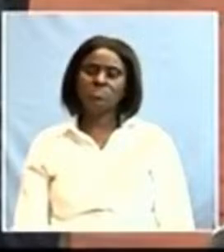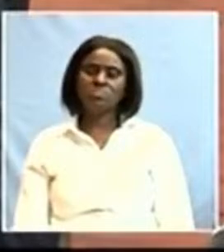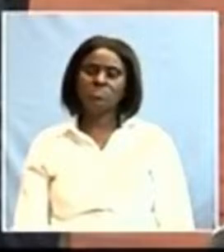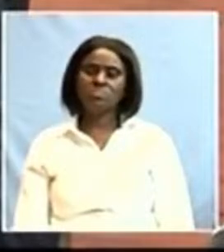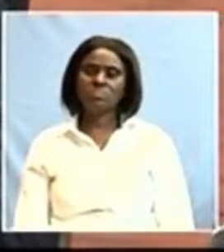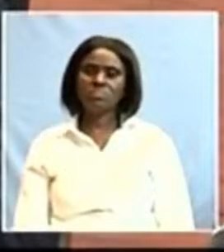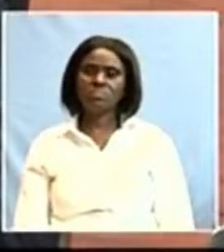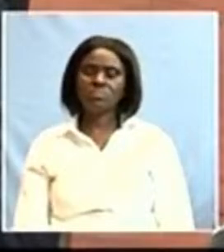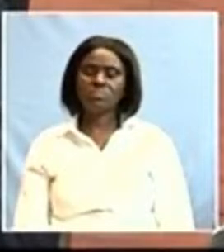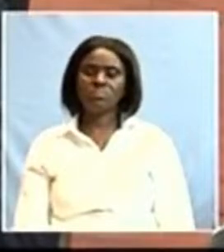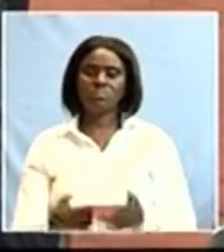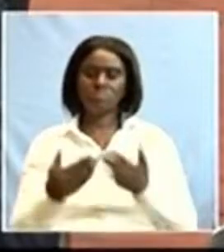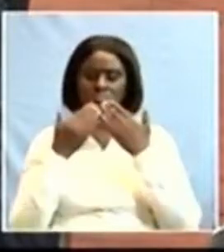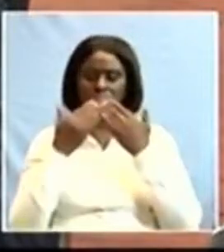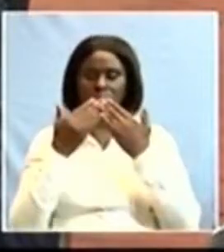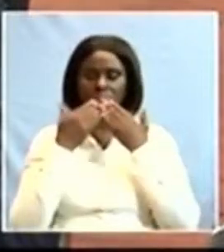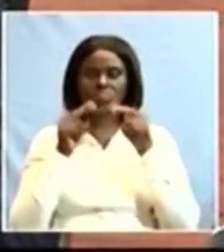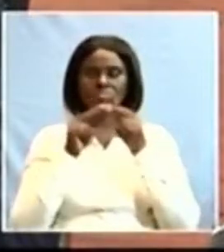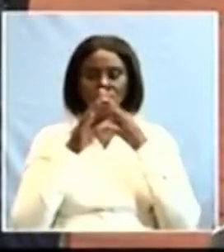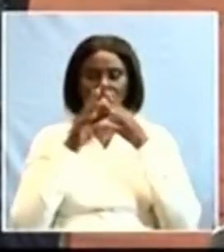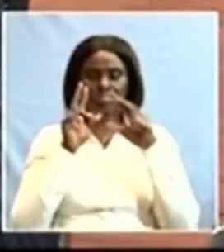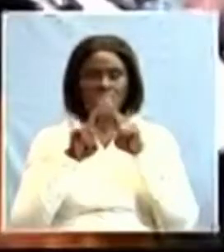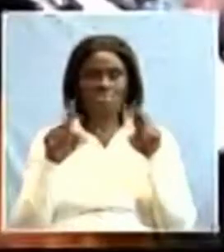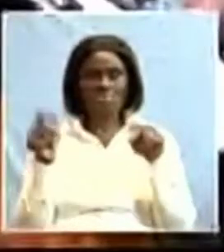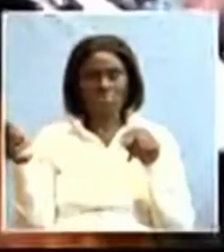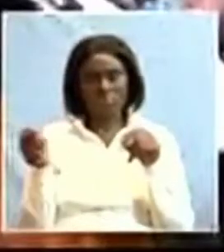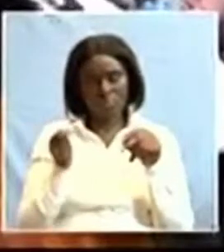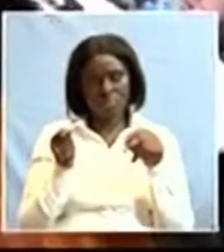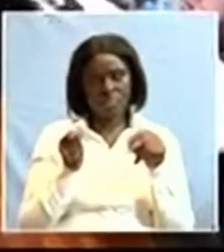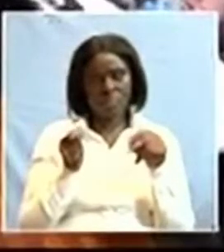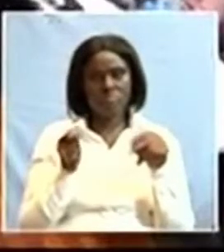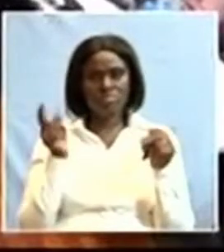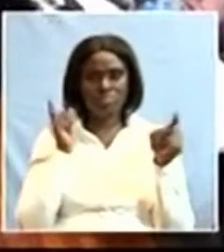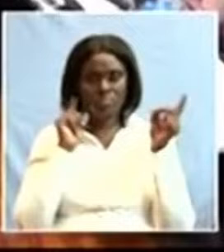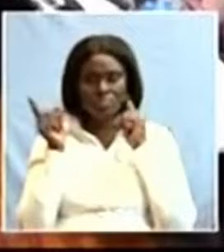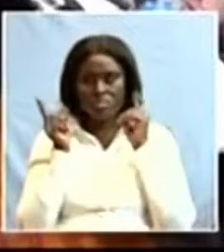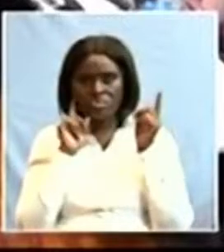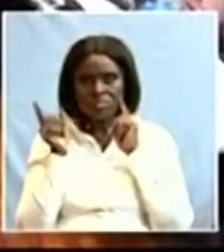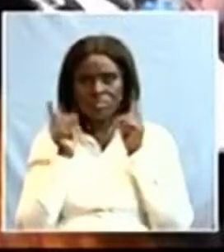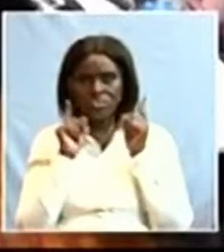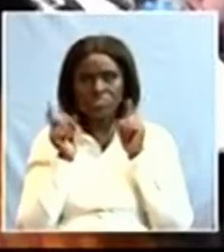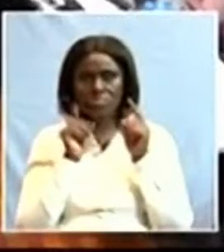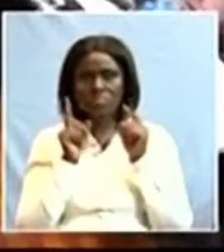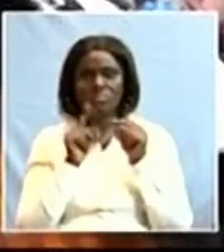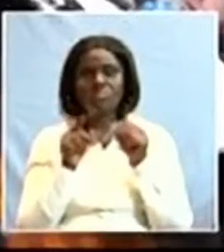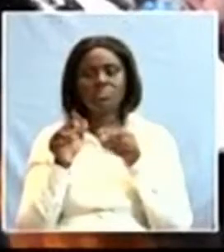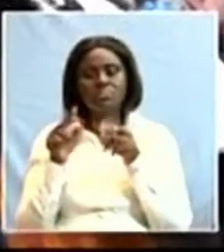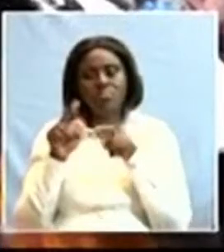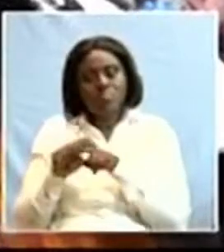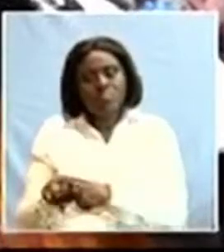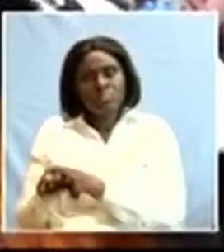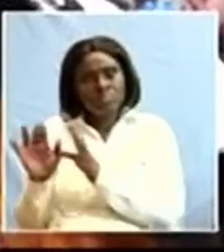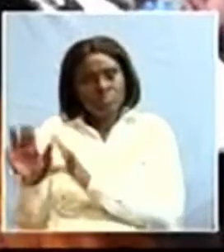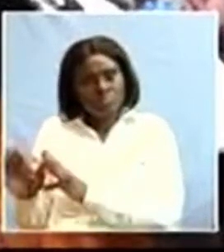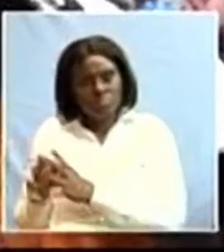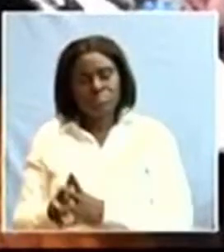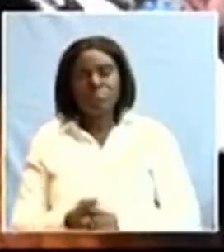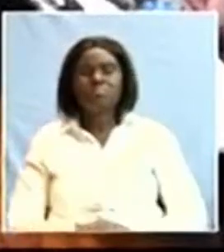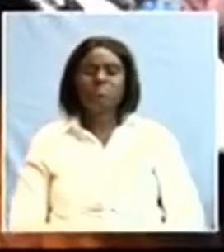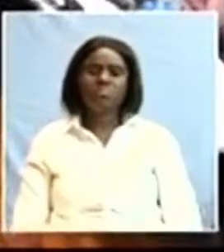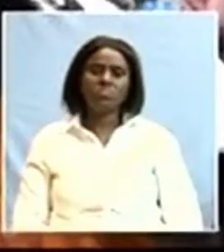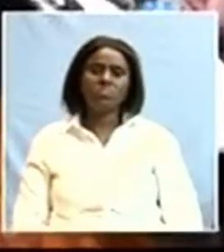Oh, thank you, Chair. You can pull a chair. We want to be fair to you. Squeeze there.